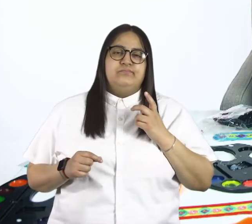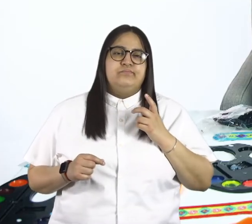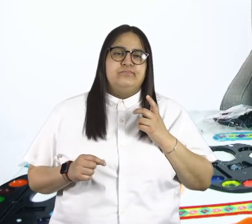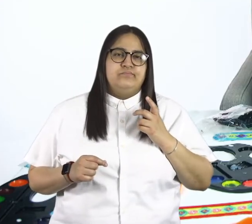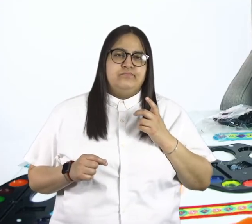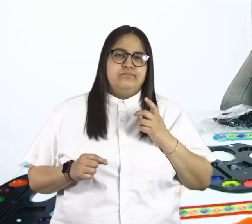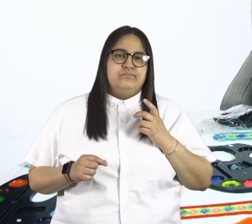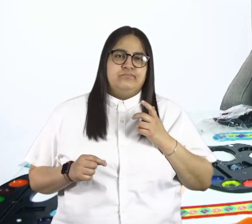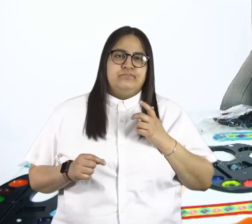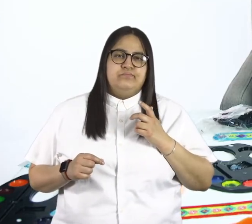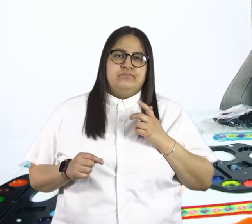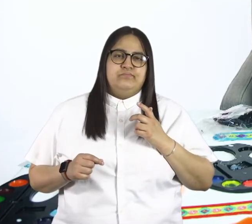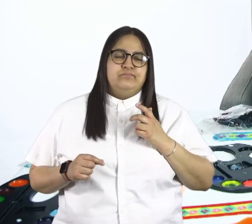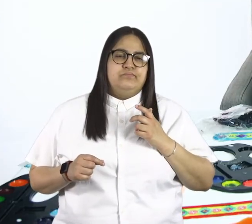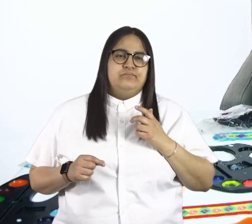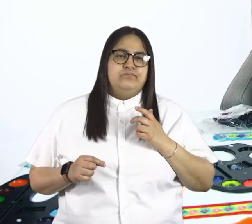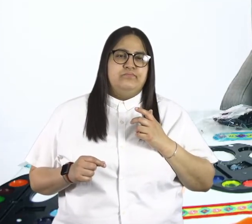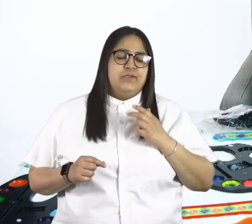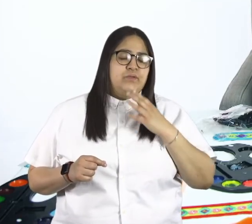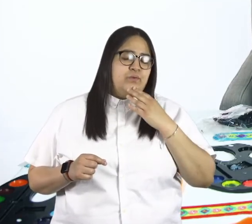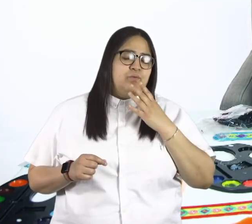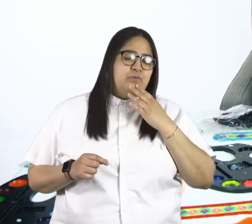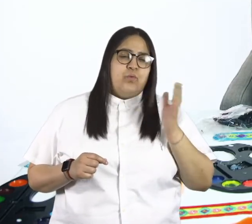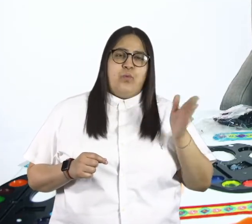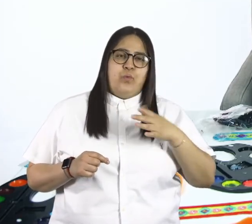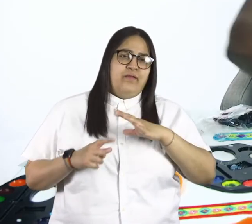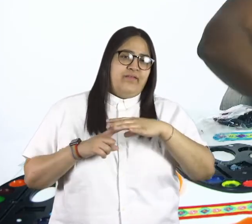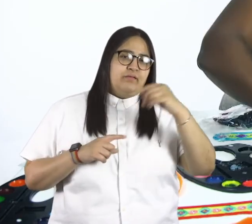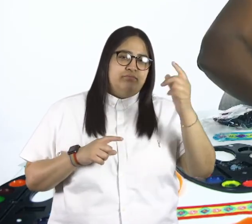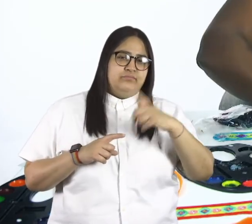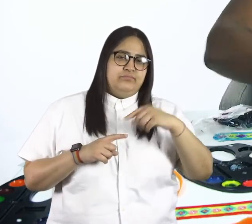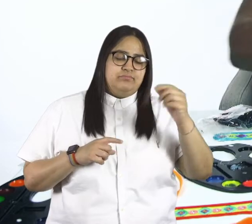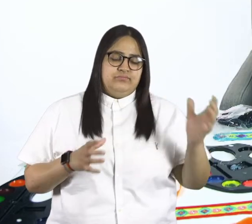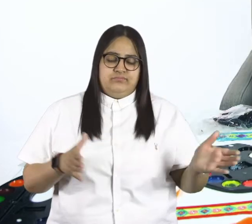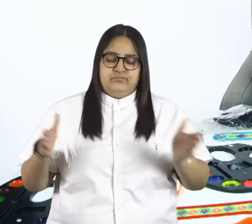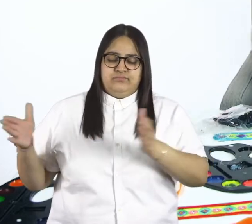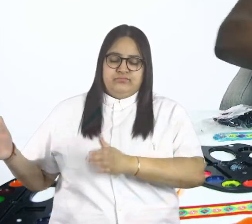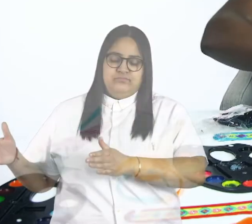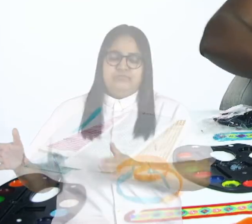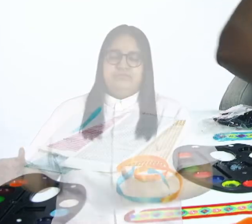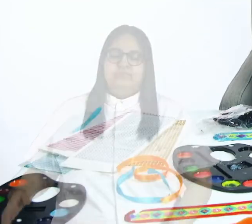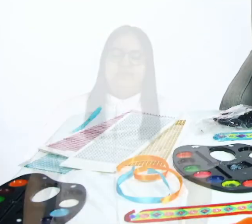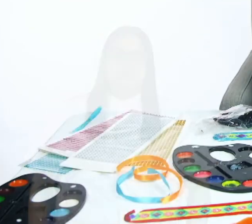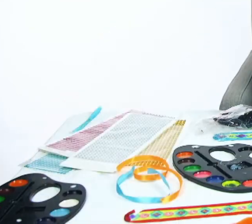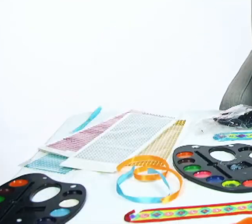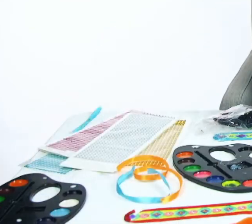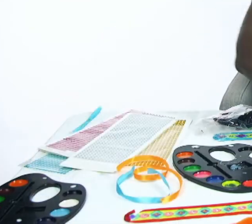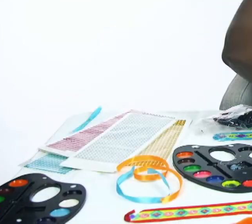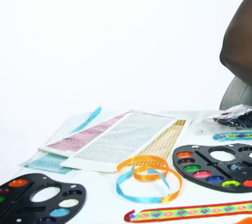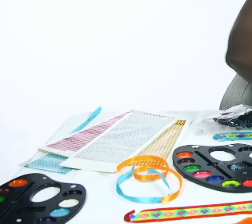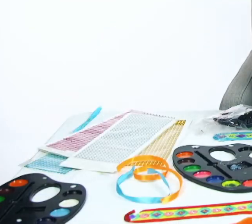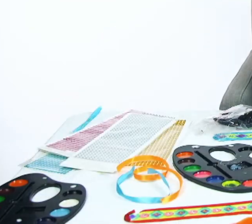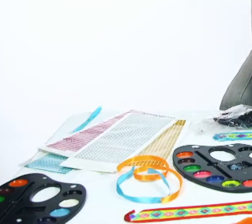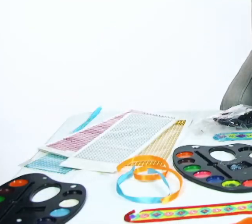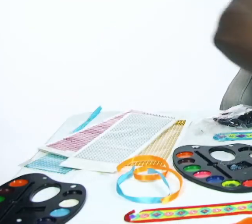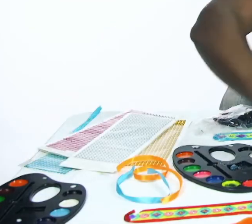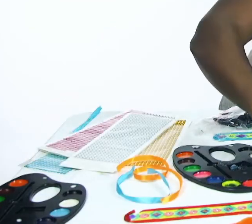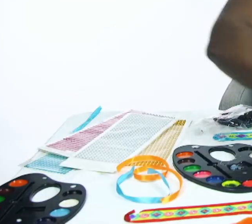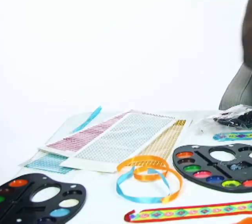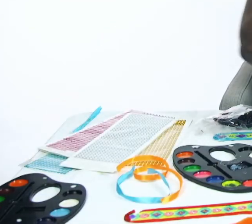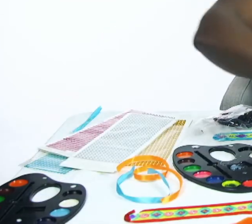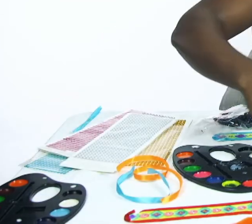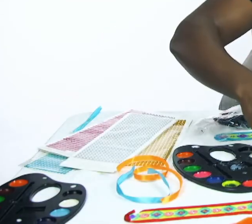all our feathers, create a clearer view of our work station.